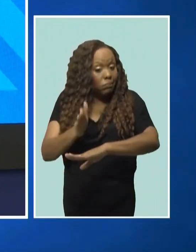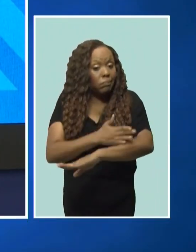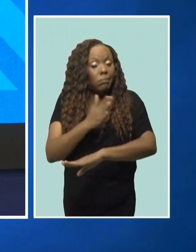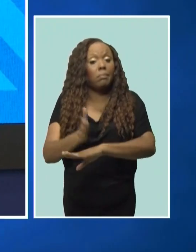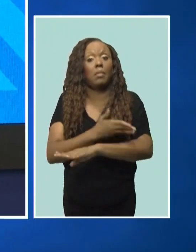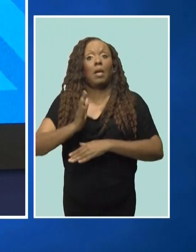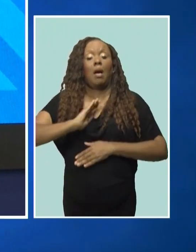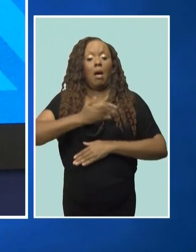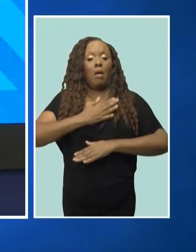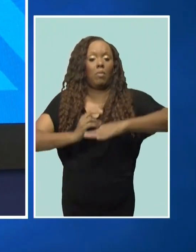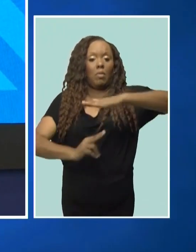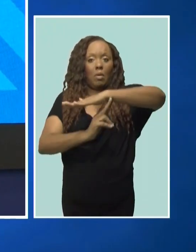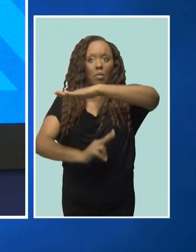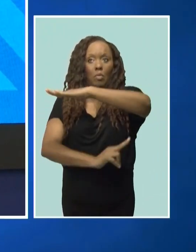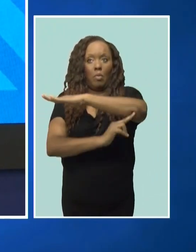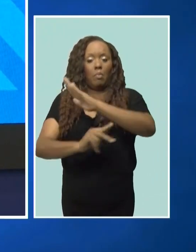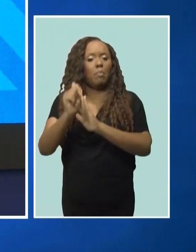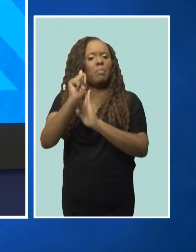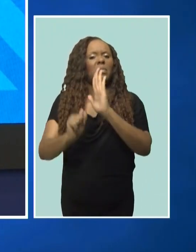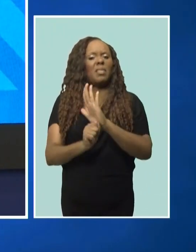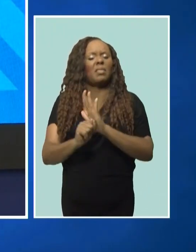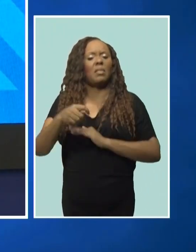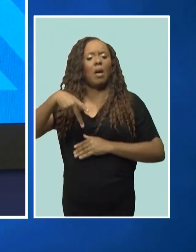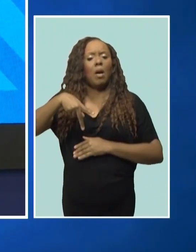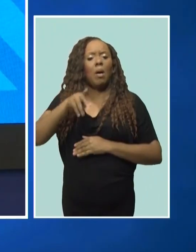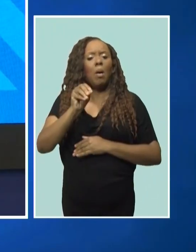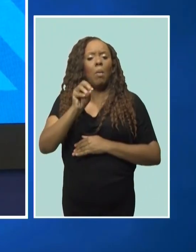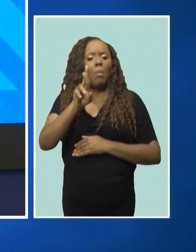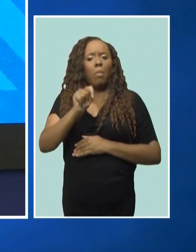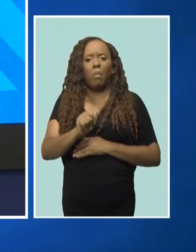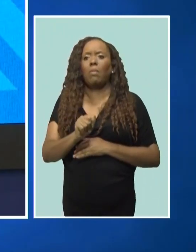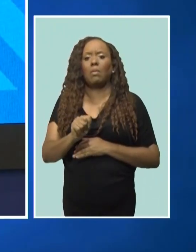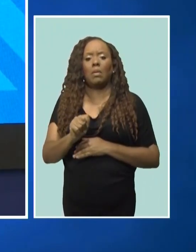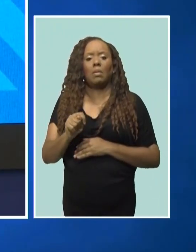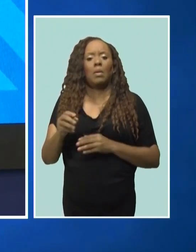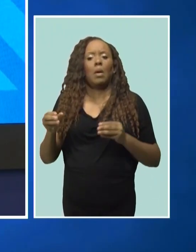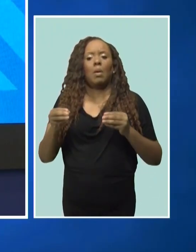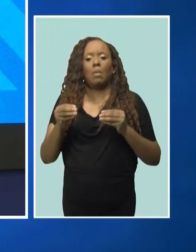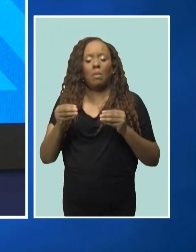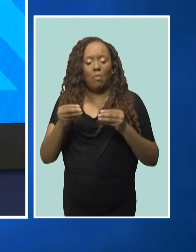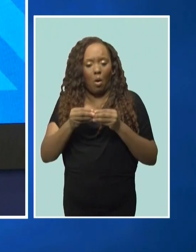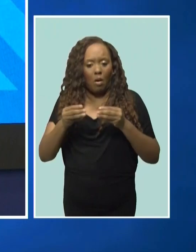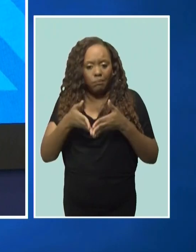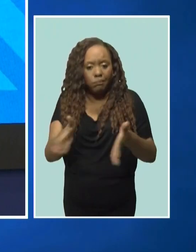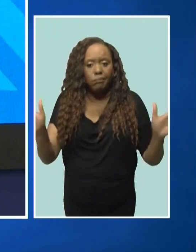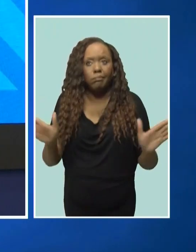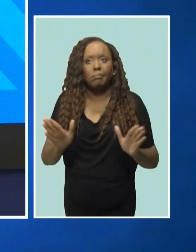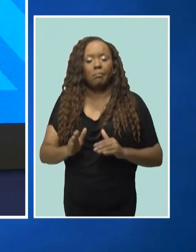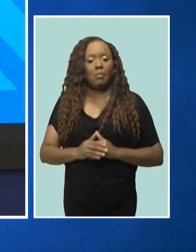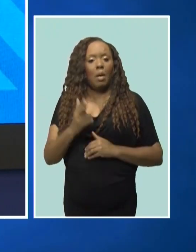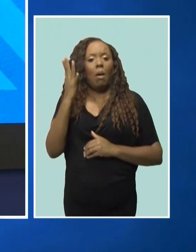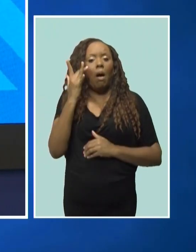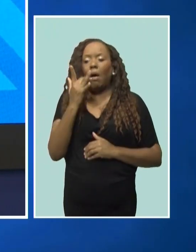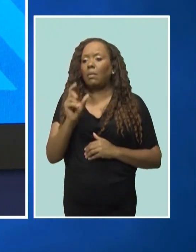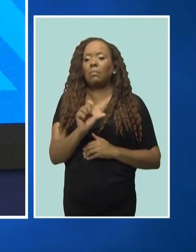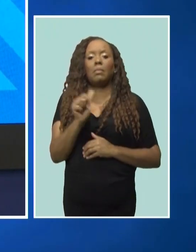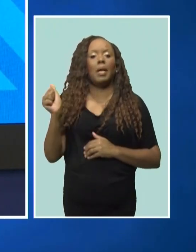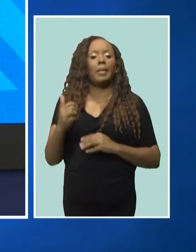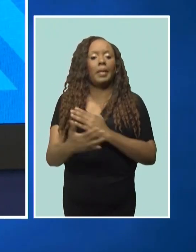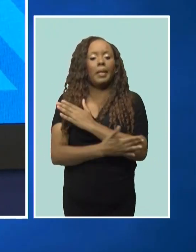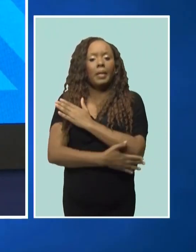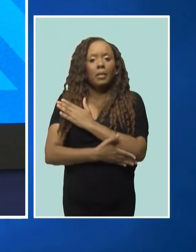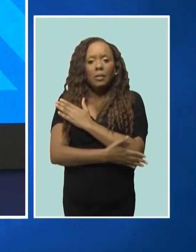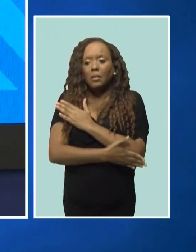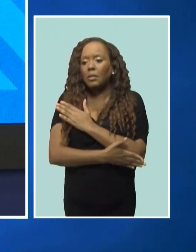decade in order to give the countries of this hemisphere other opportunities in the event of